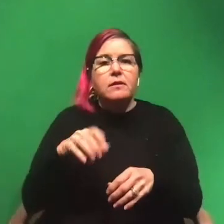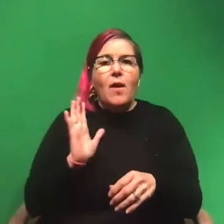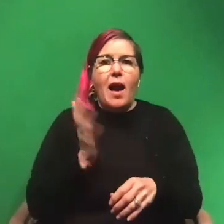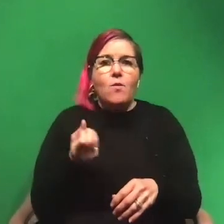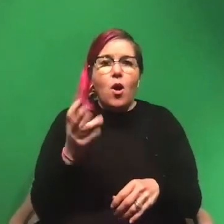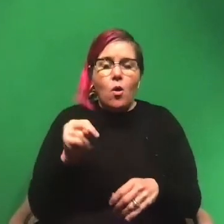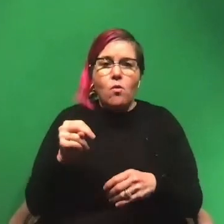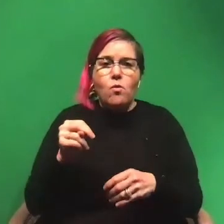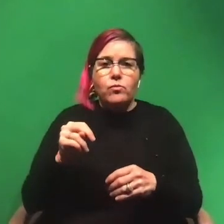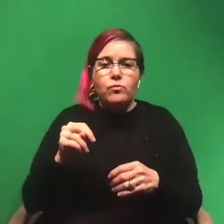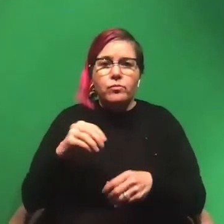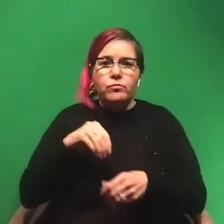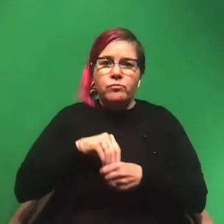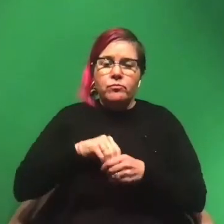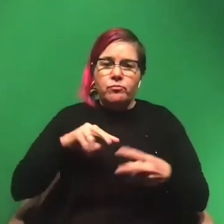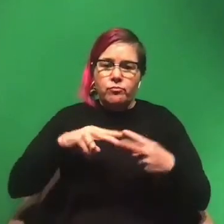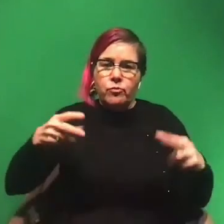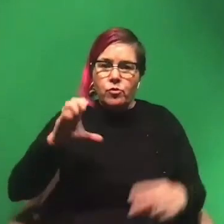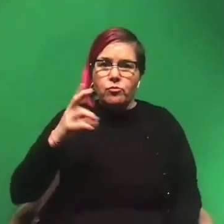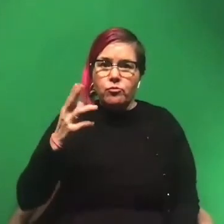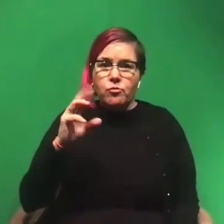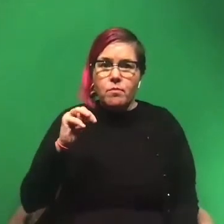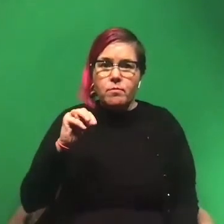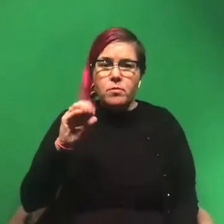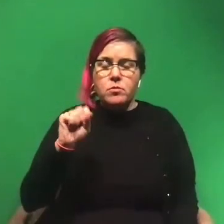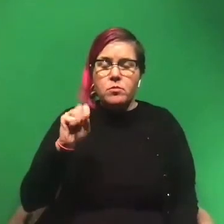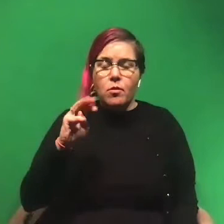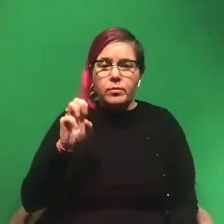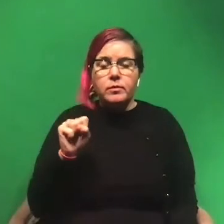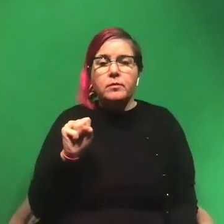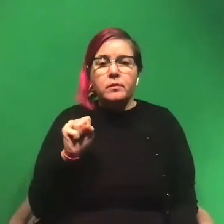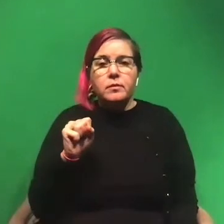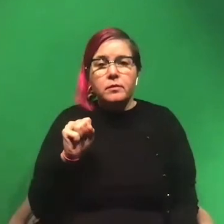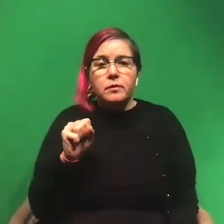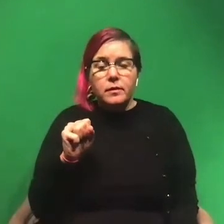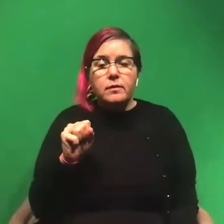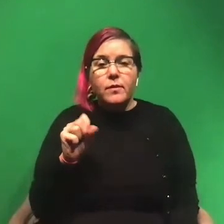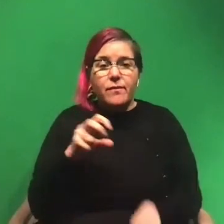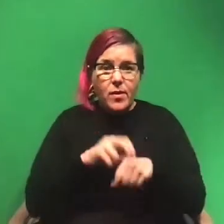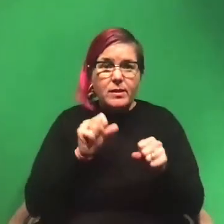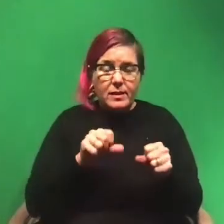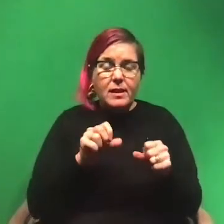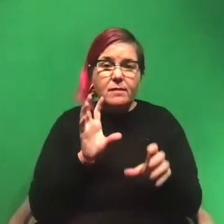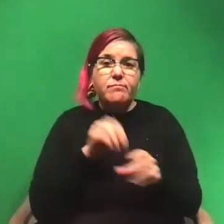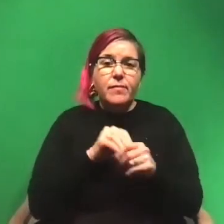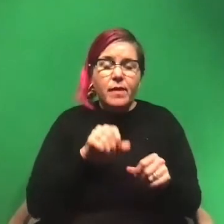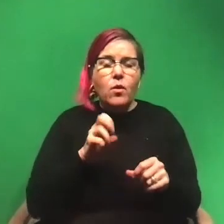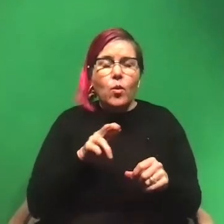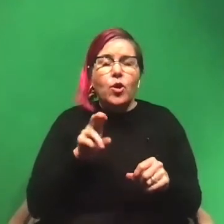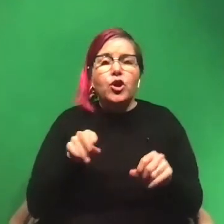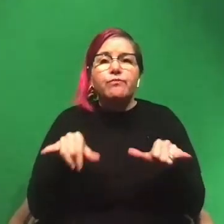and there's many viruses that, so that viruses can do that, or they can just remain latent by other